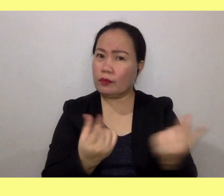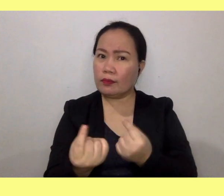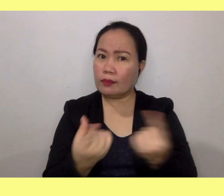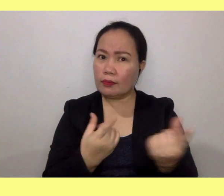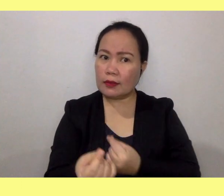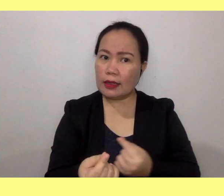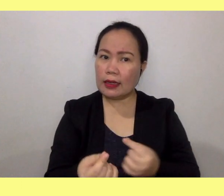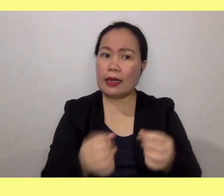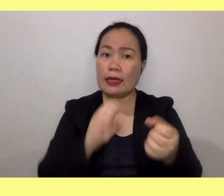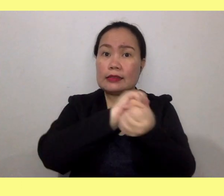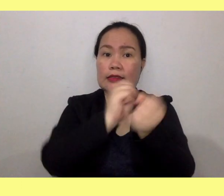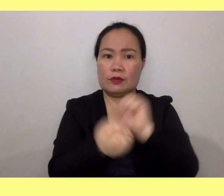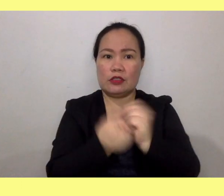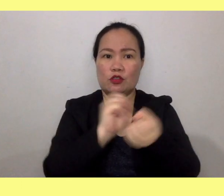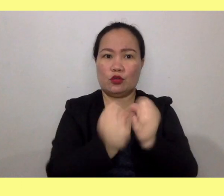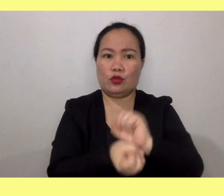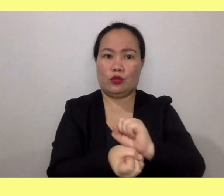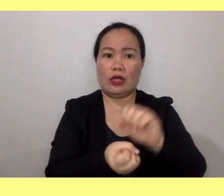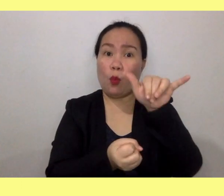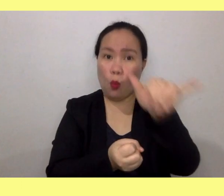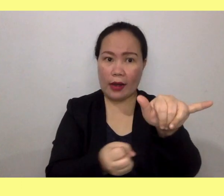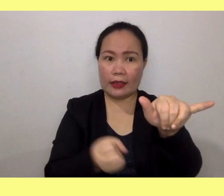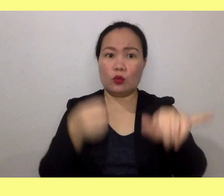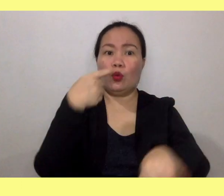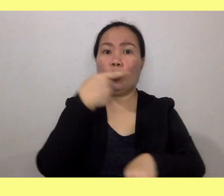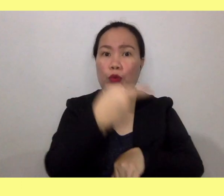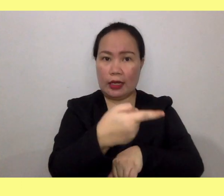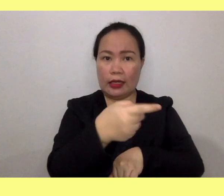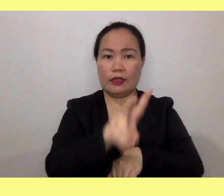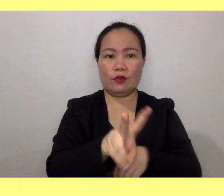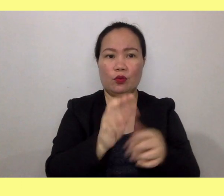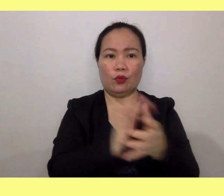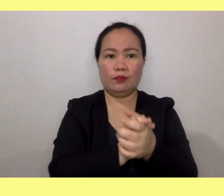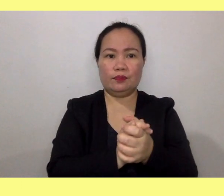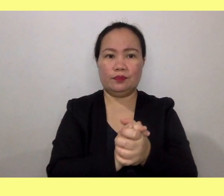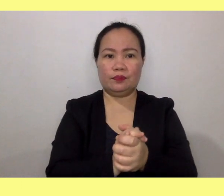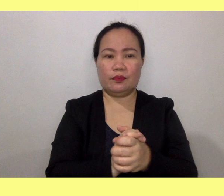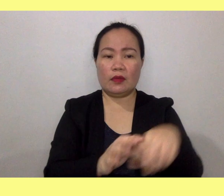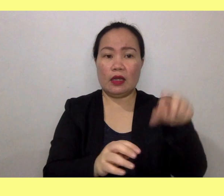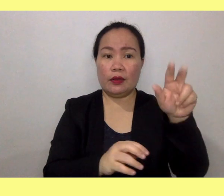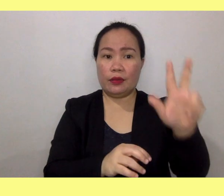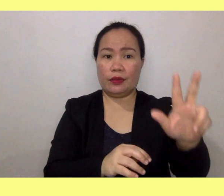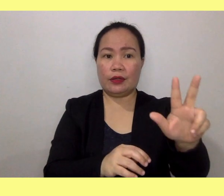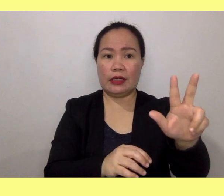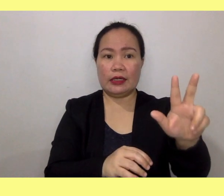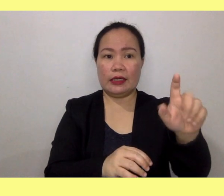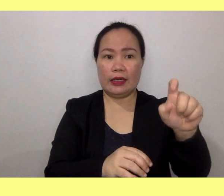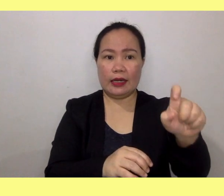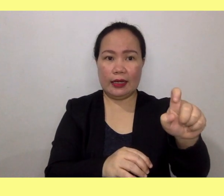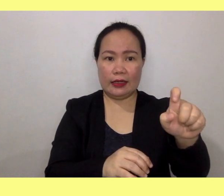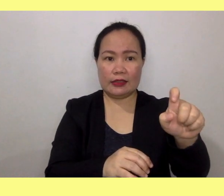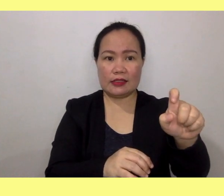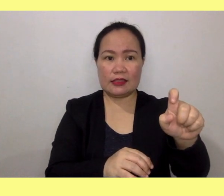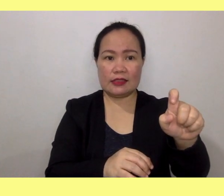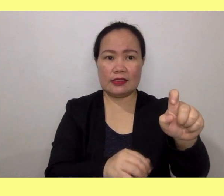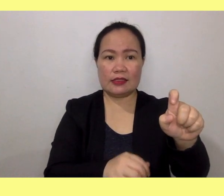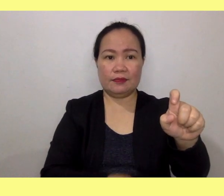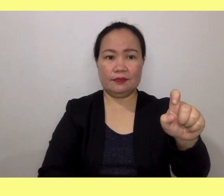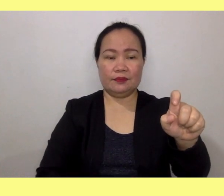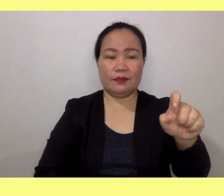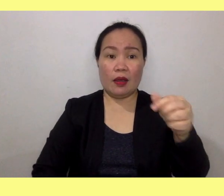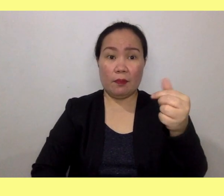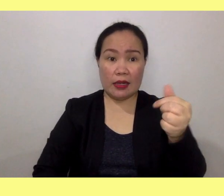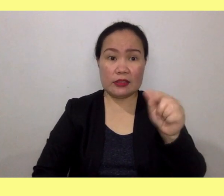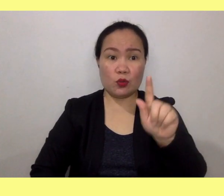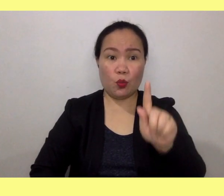have to substitute. So, 3x plus 1 is less than or equal to 7y. So, copy your given. And then,